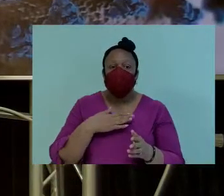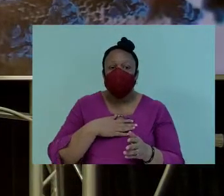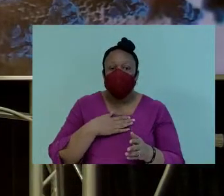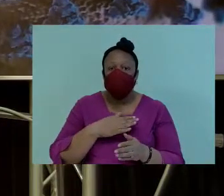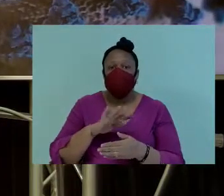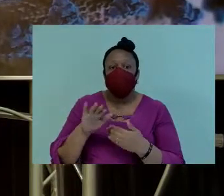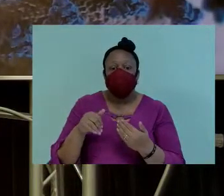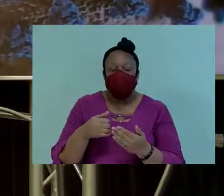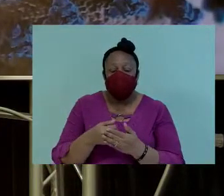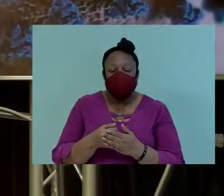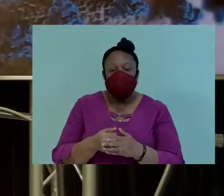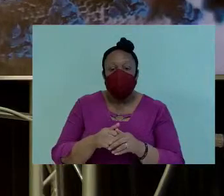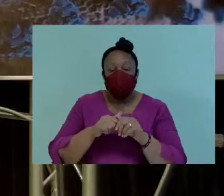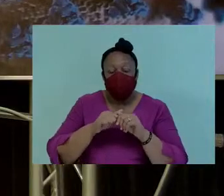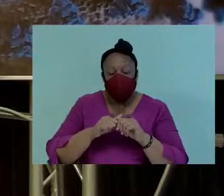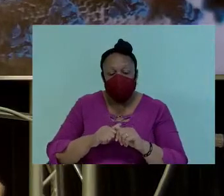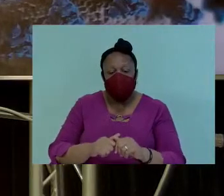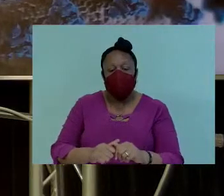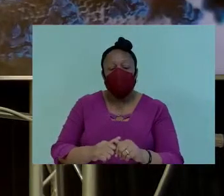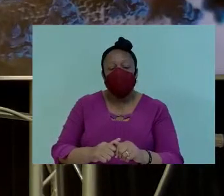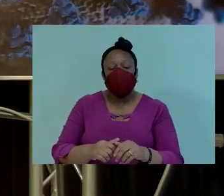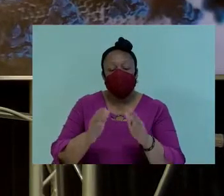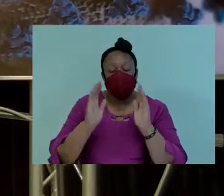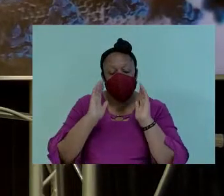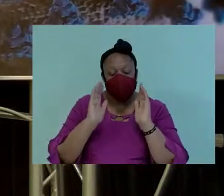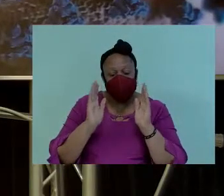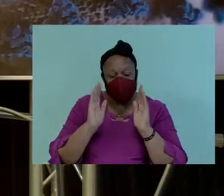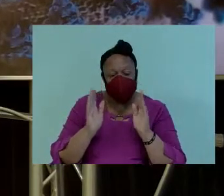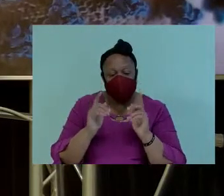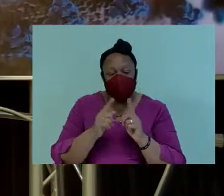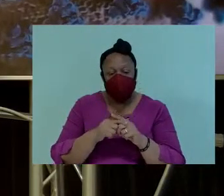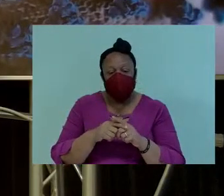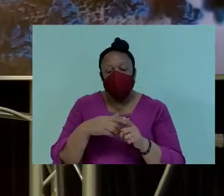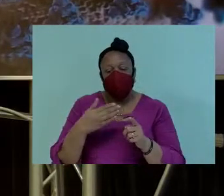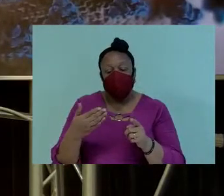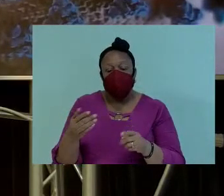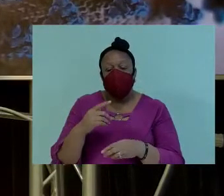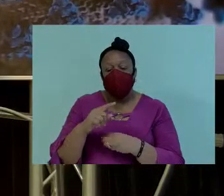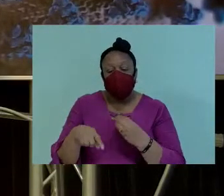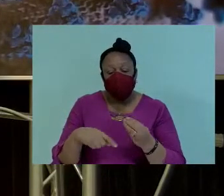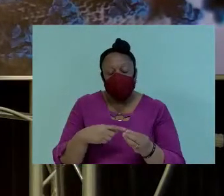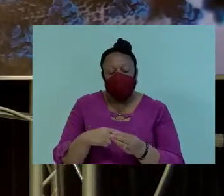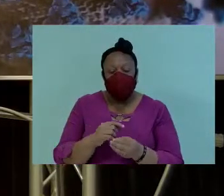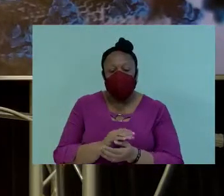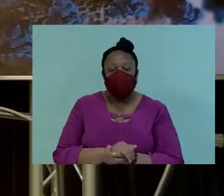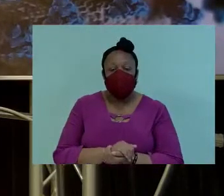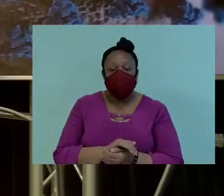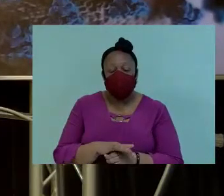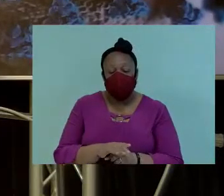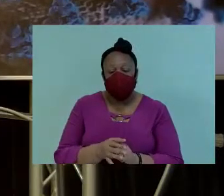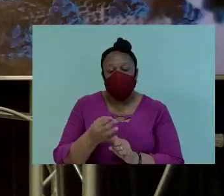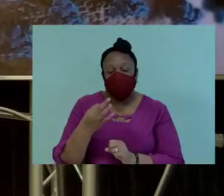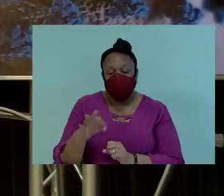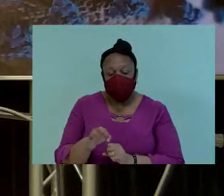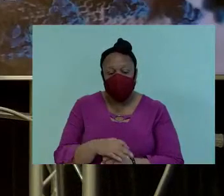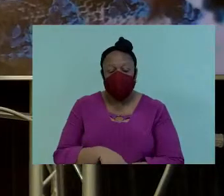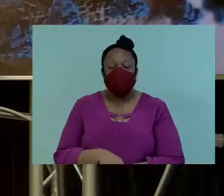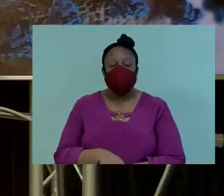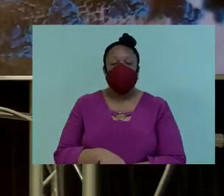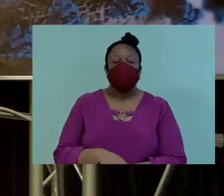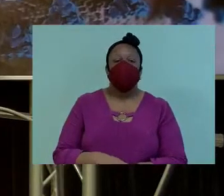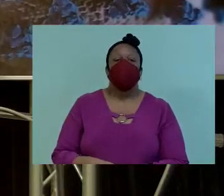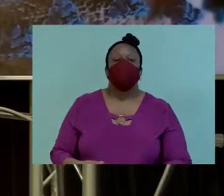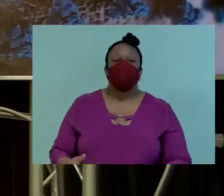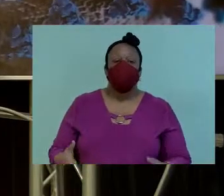to remain vigilant in the fight against the COVID-19 virus. We look forward to later in the week. We want to visit